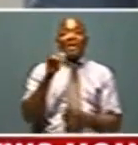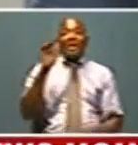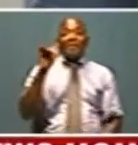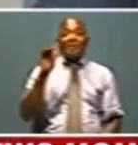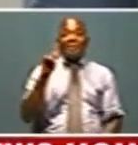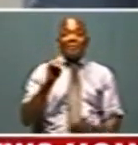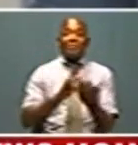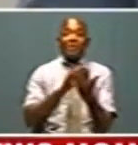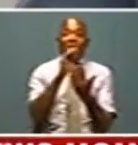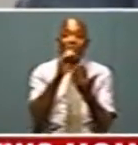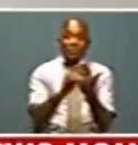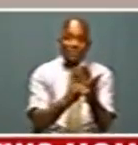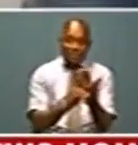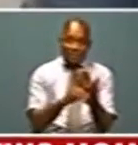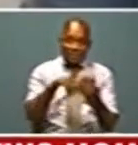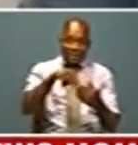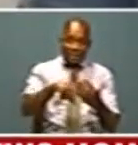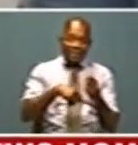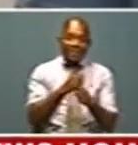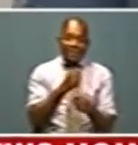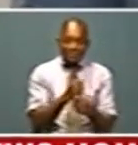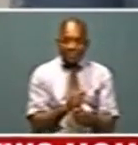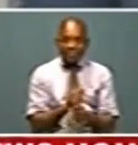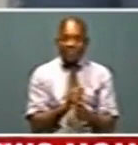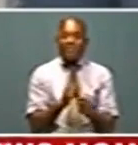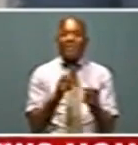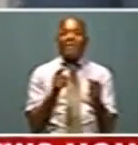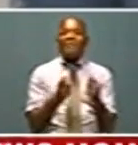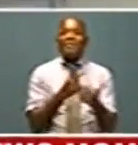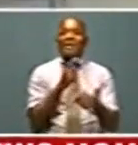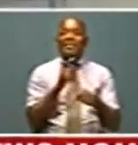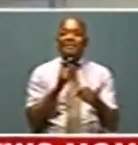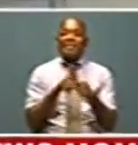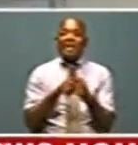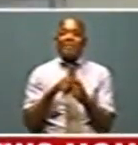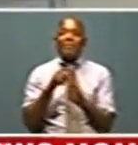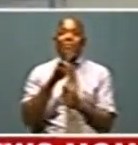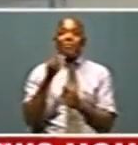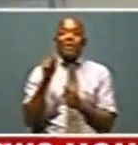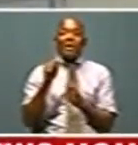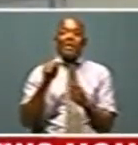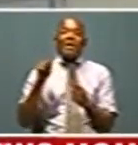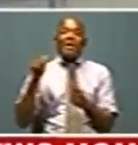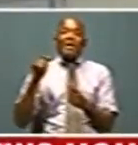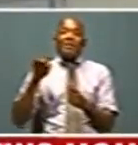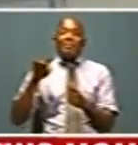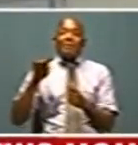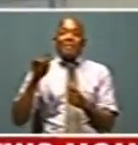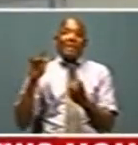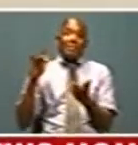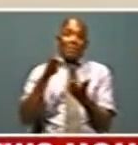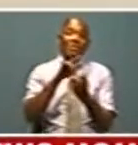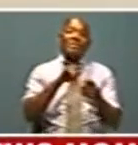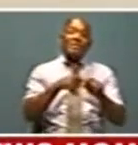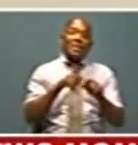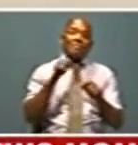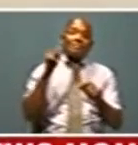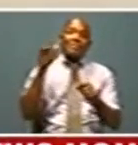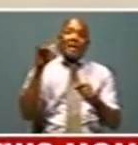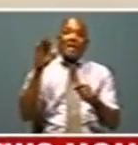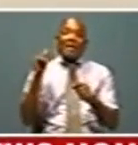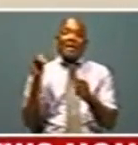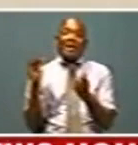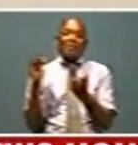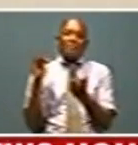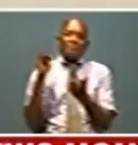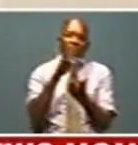15th of October, the commercial airline will take off from this airport as